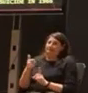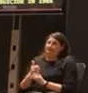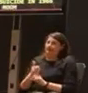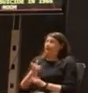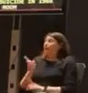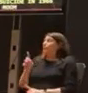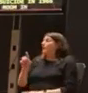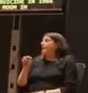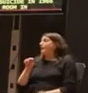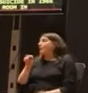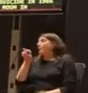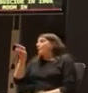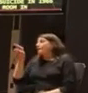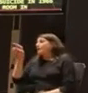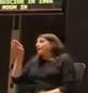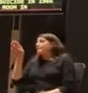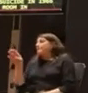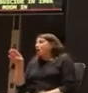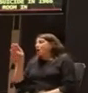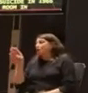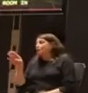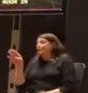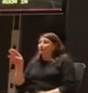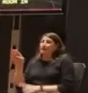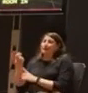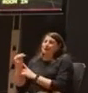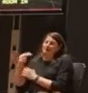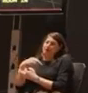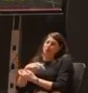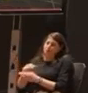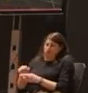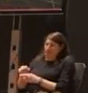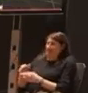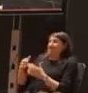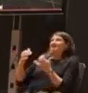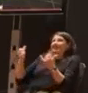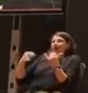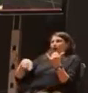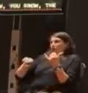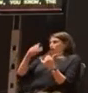Baltimore. So now you know the man